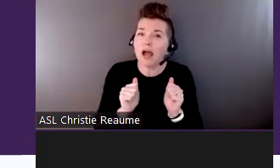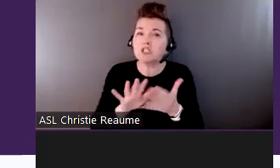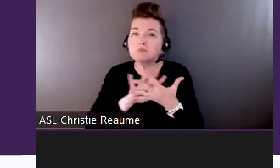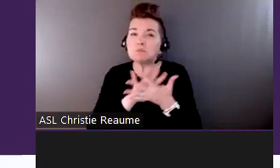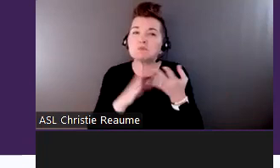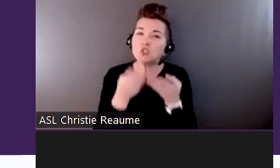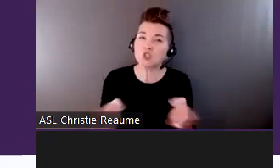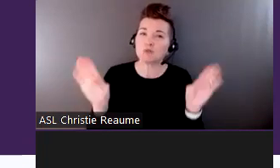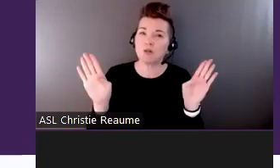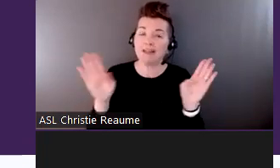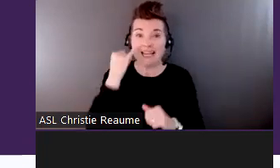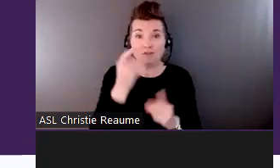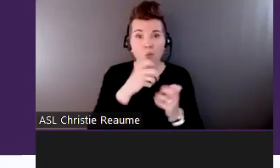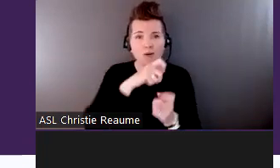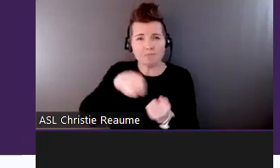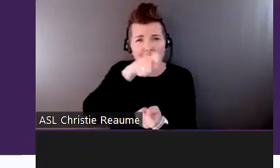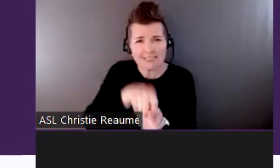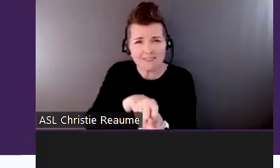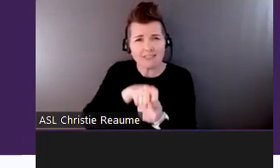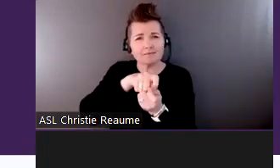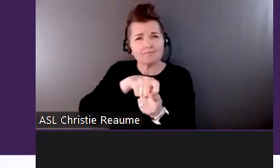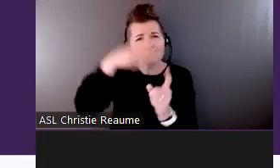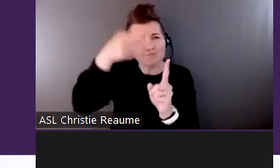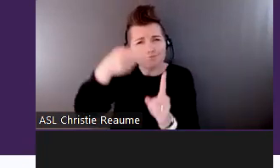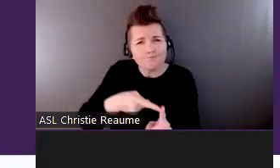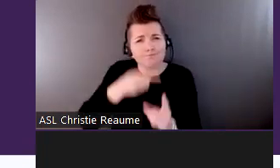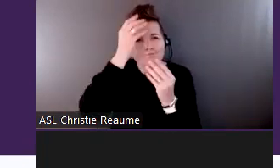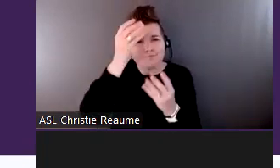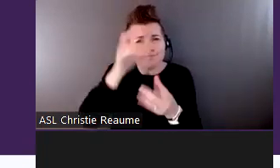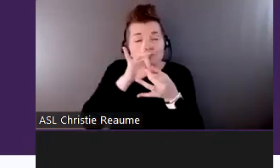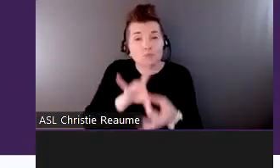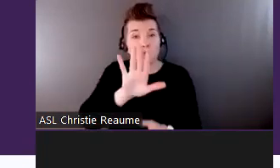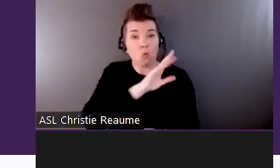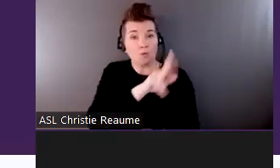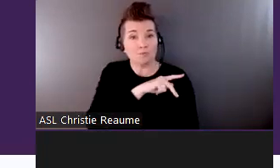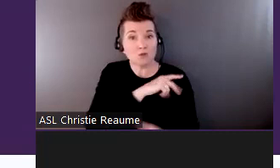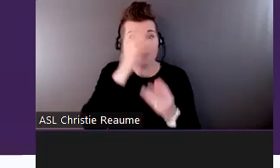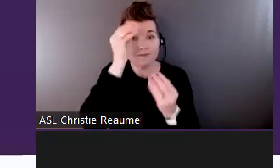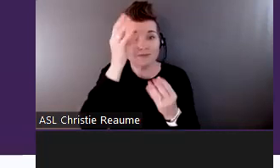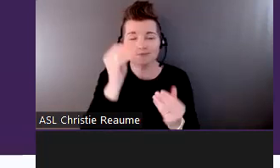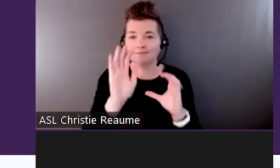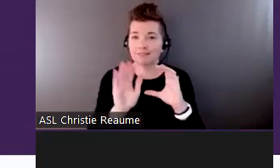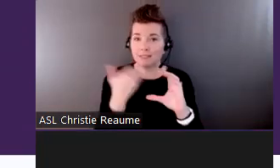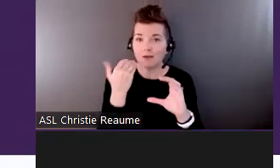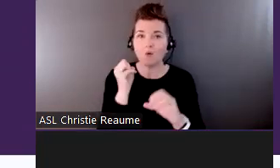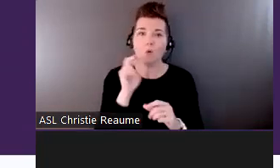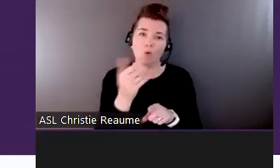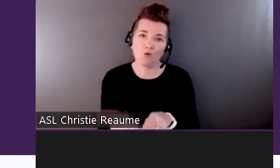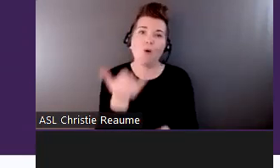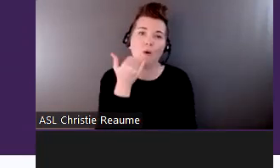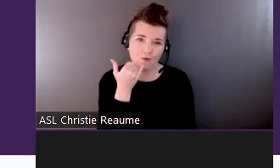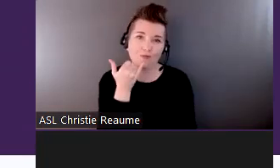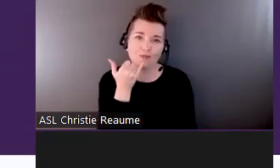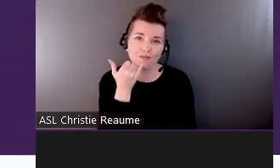information or details about your personal situation again just email us or give us a call and we'd be